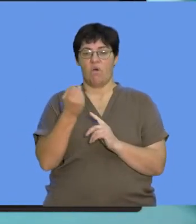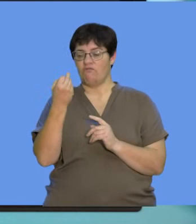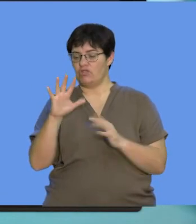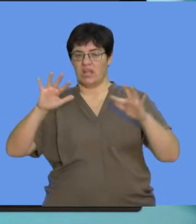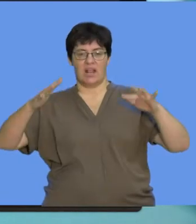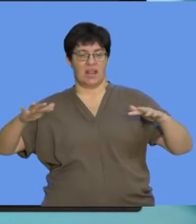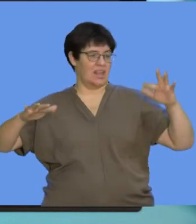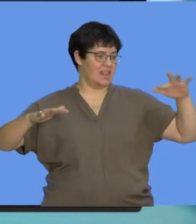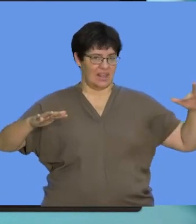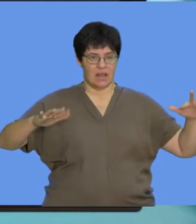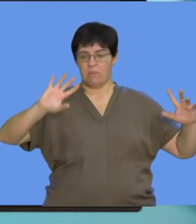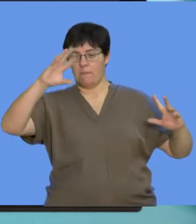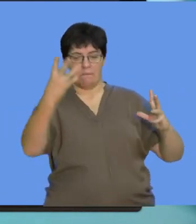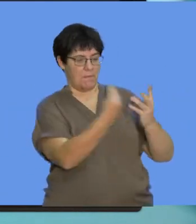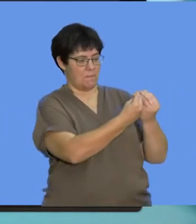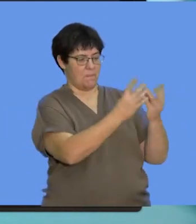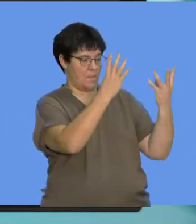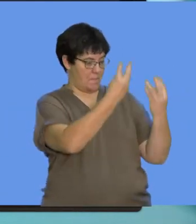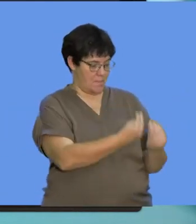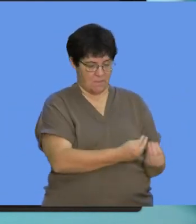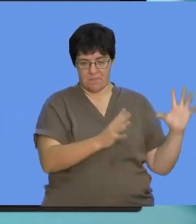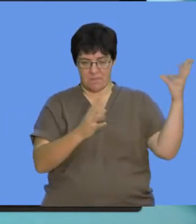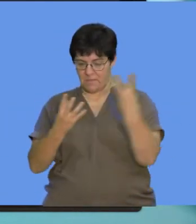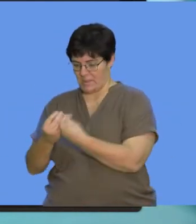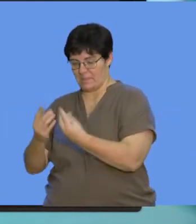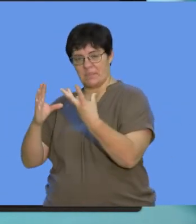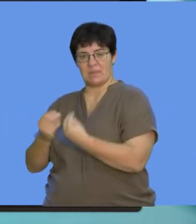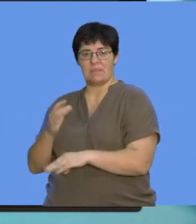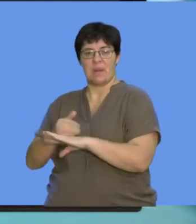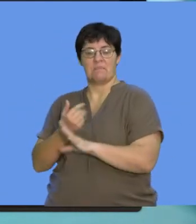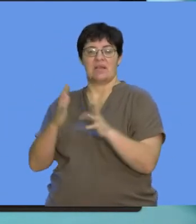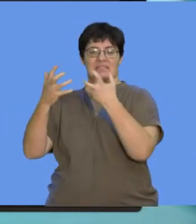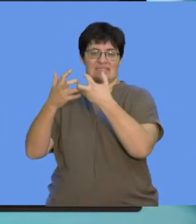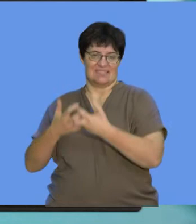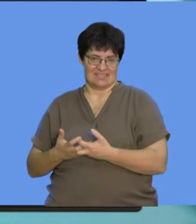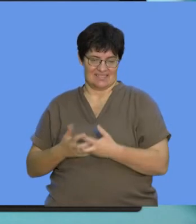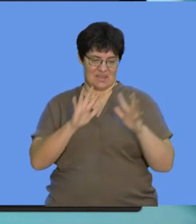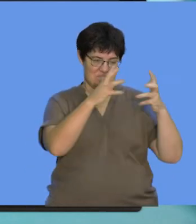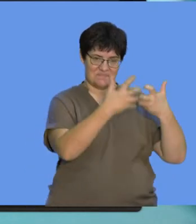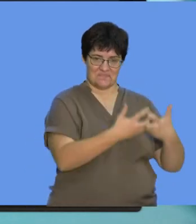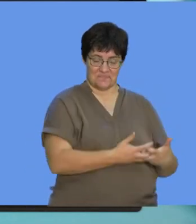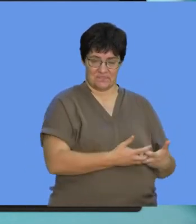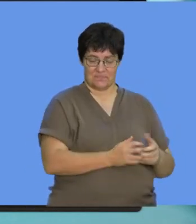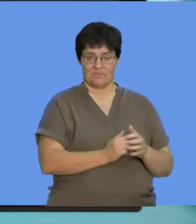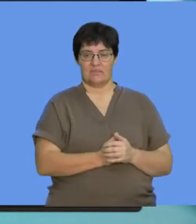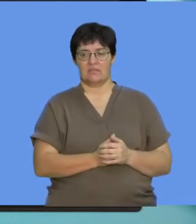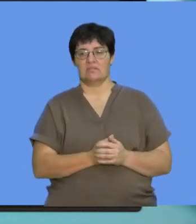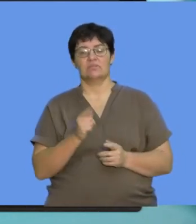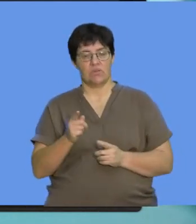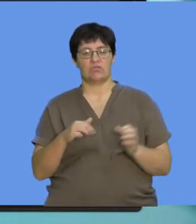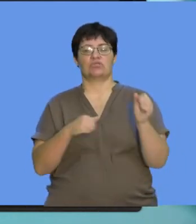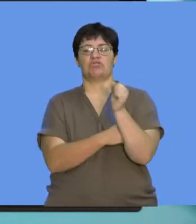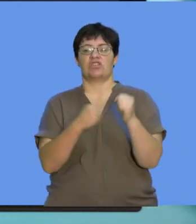the free floating DNA building blocks to now base pair with their complementary nature. And so this talks